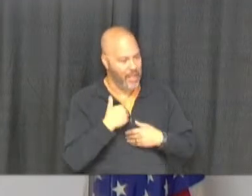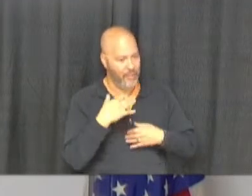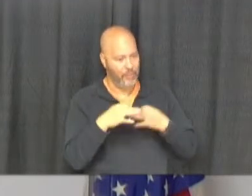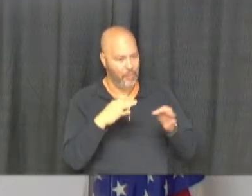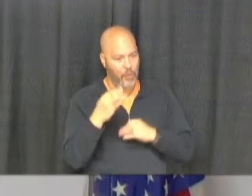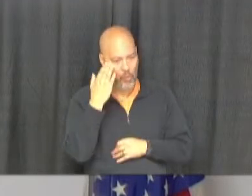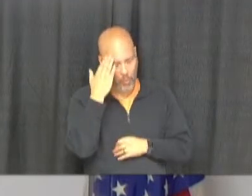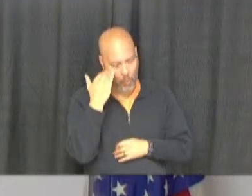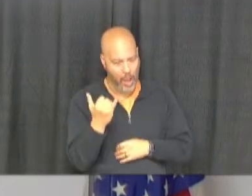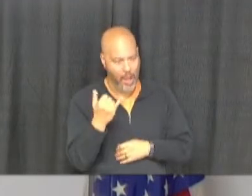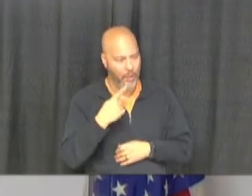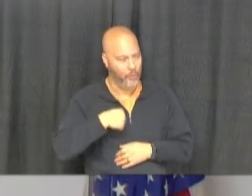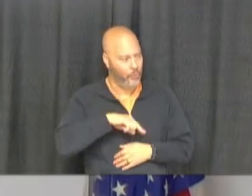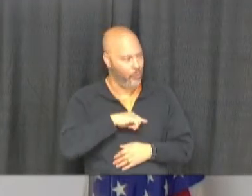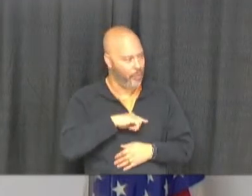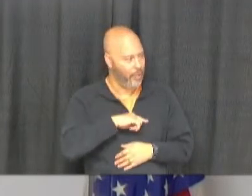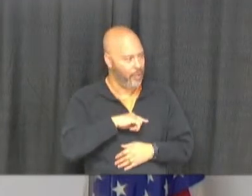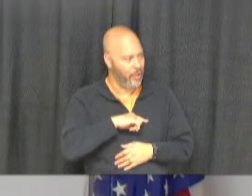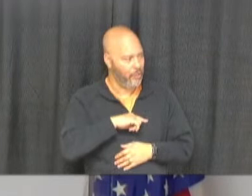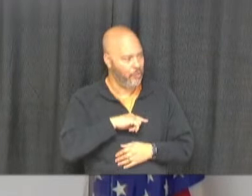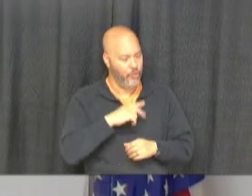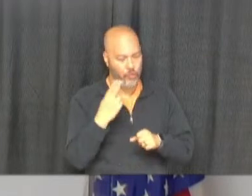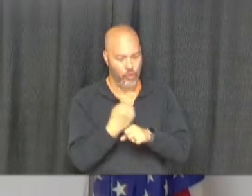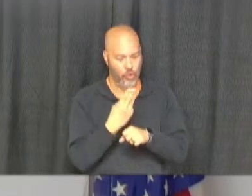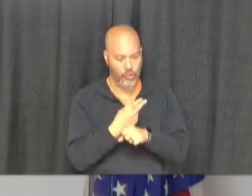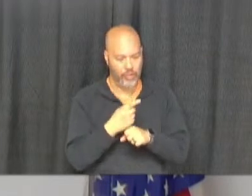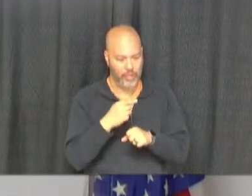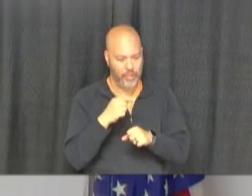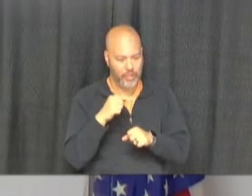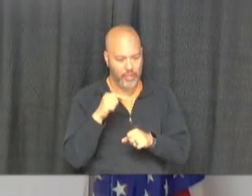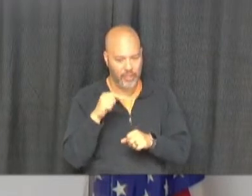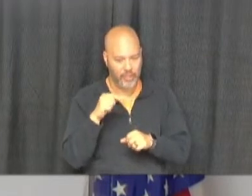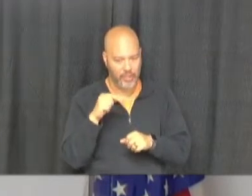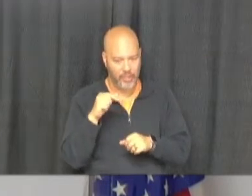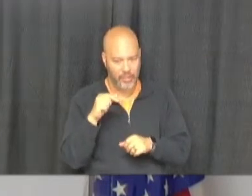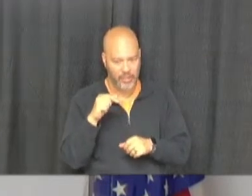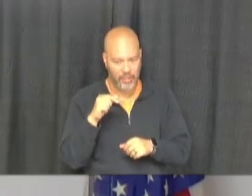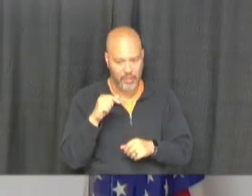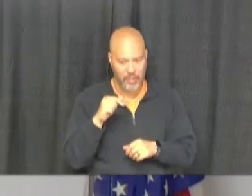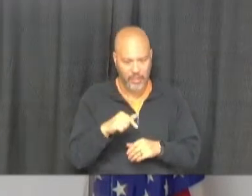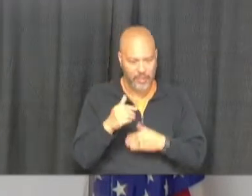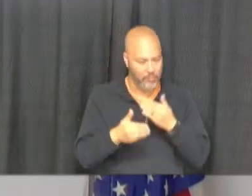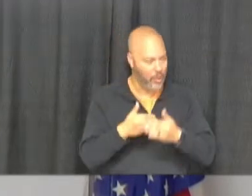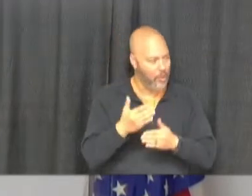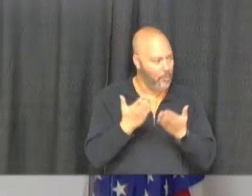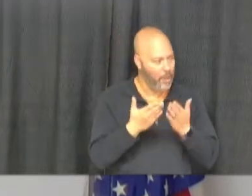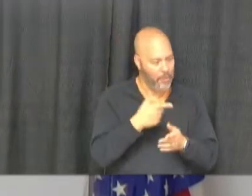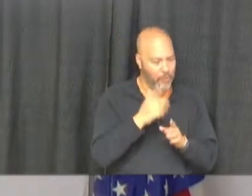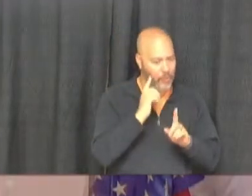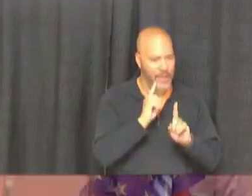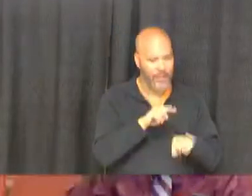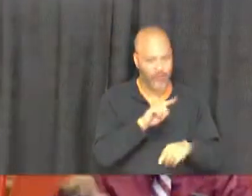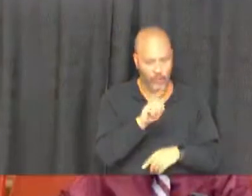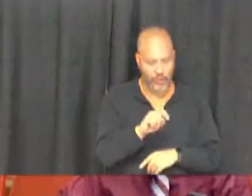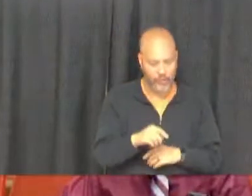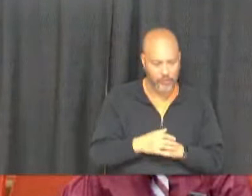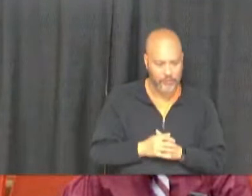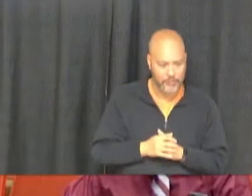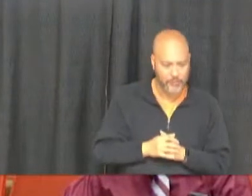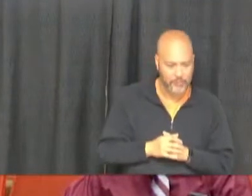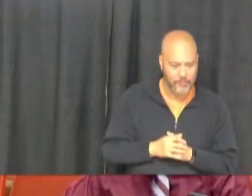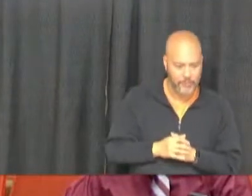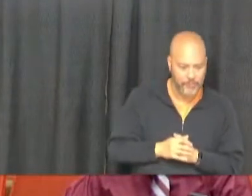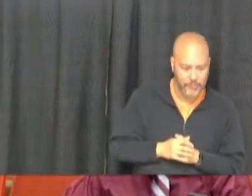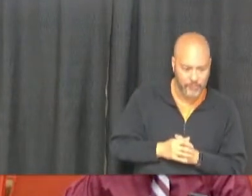why we're taking this action. So if you don't mind, Mr. Bittner, maybe this will answer the questions. You're recognized.